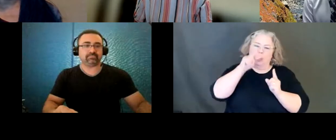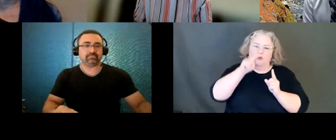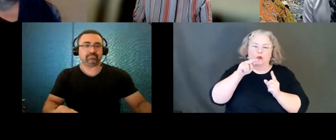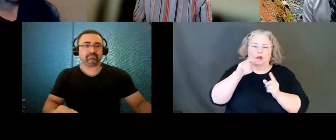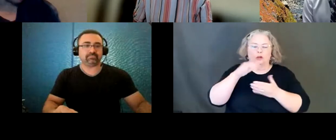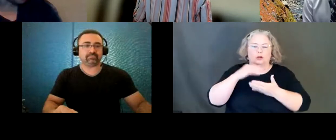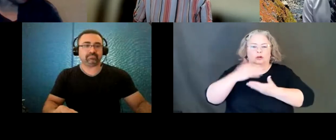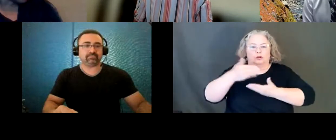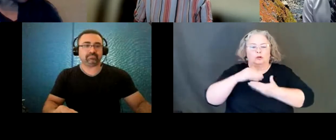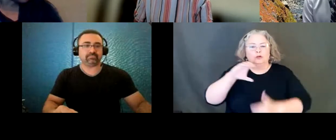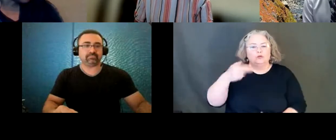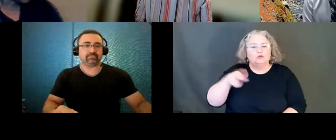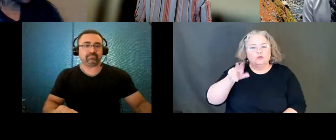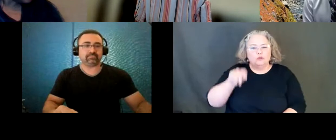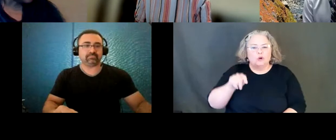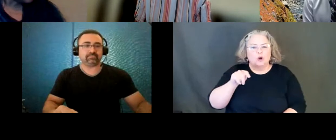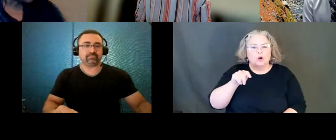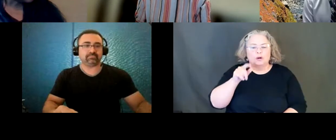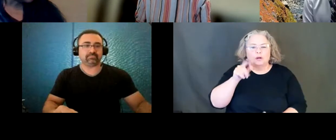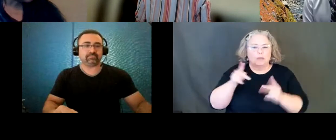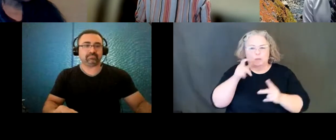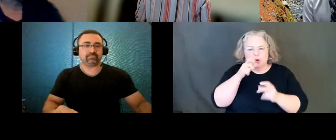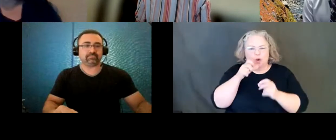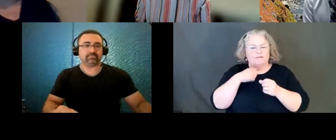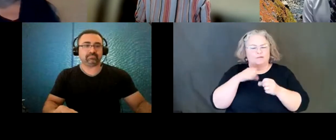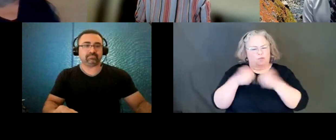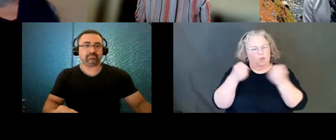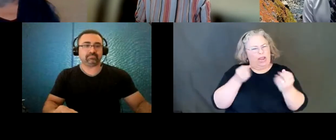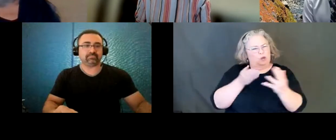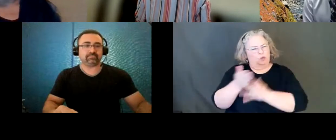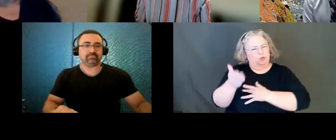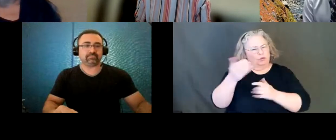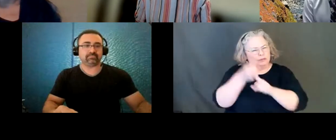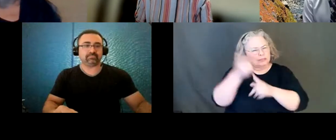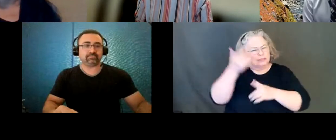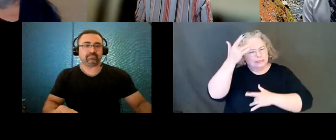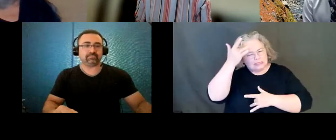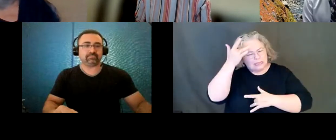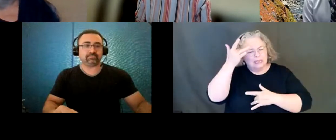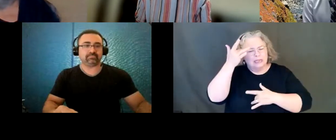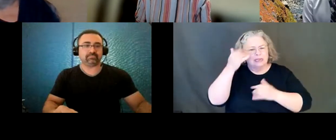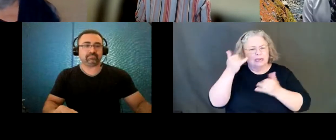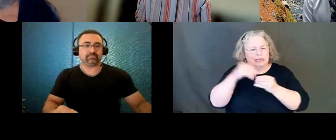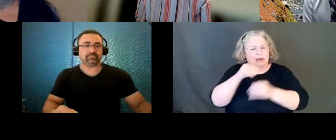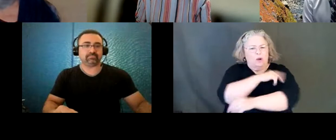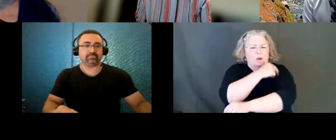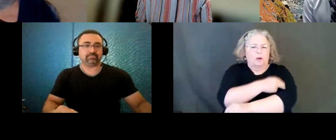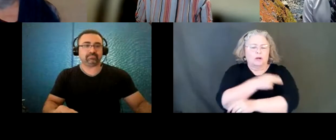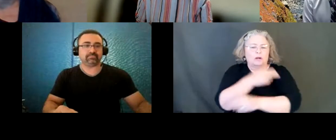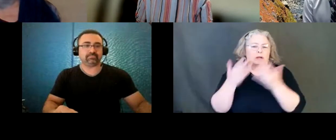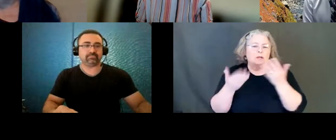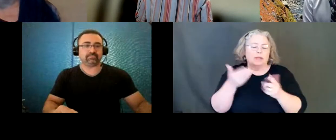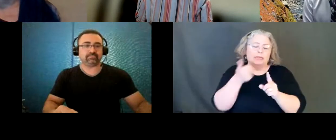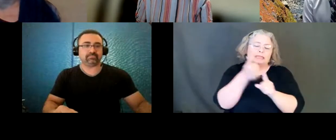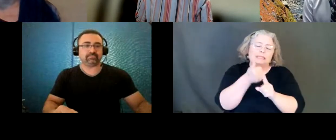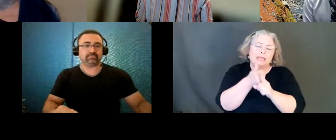the people who are breaking through and are being hospitalized to see whether they could have been an immunosuppressed patient